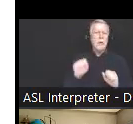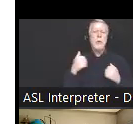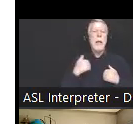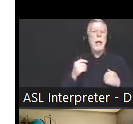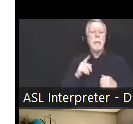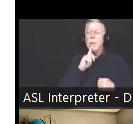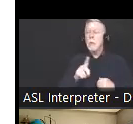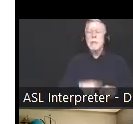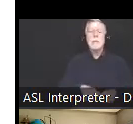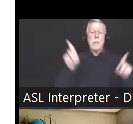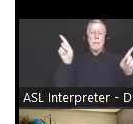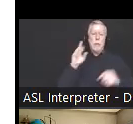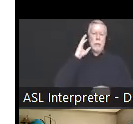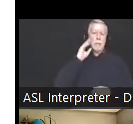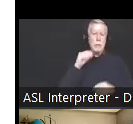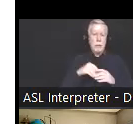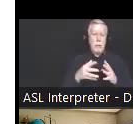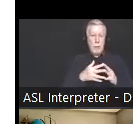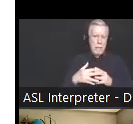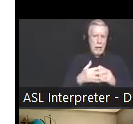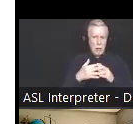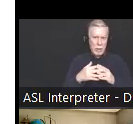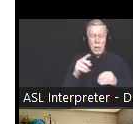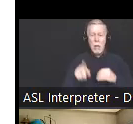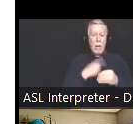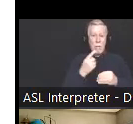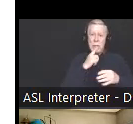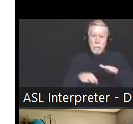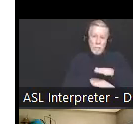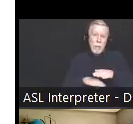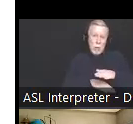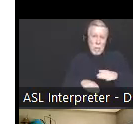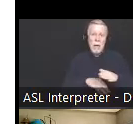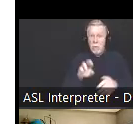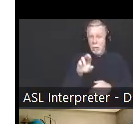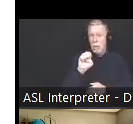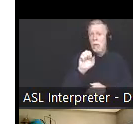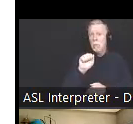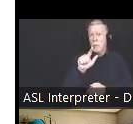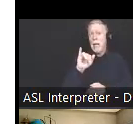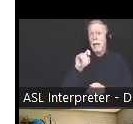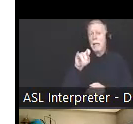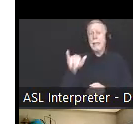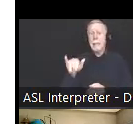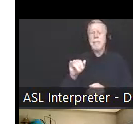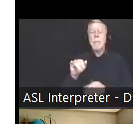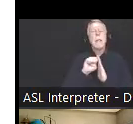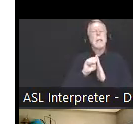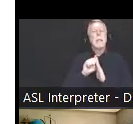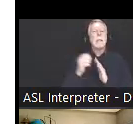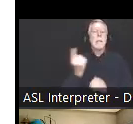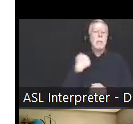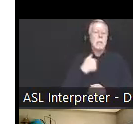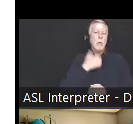different experience in America about some fundamental realities. One that all of us know right now is